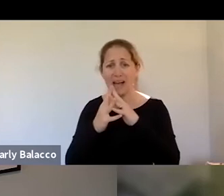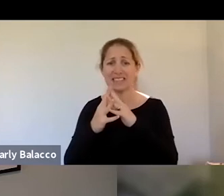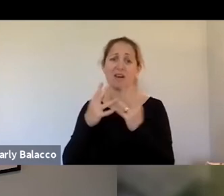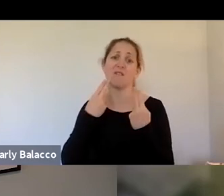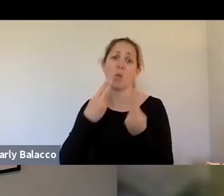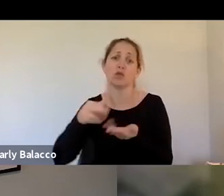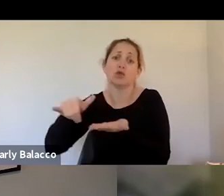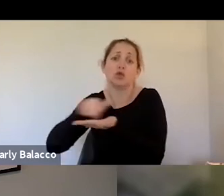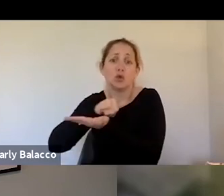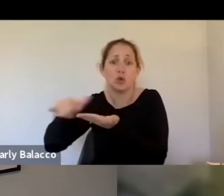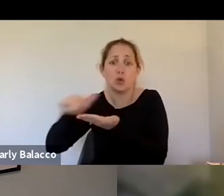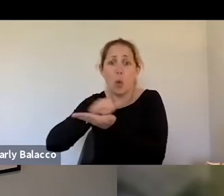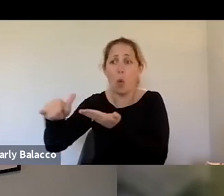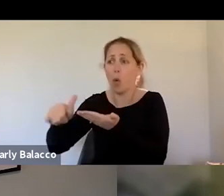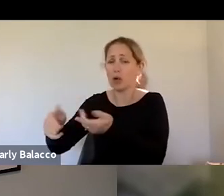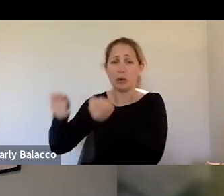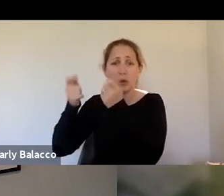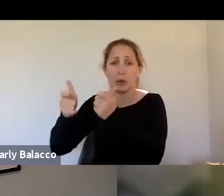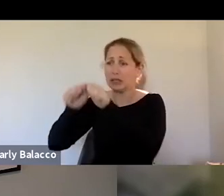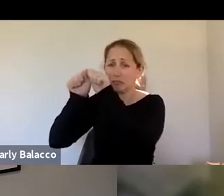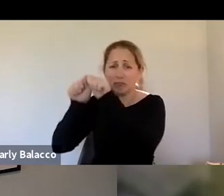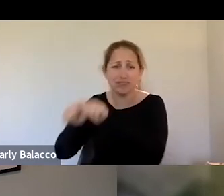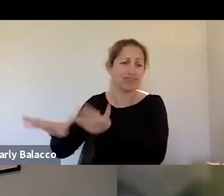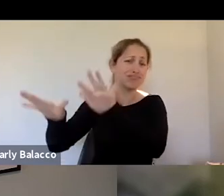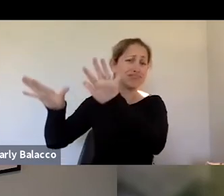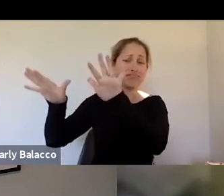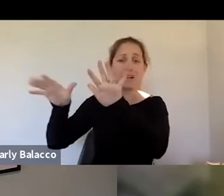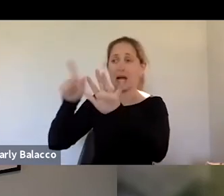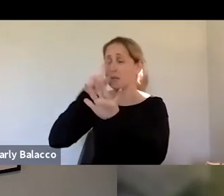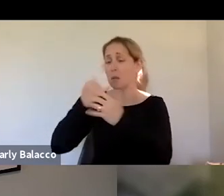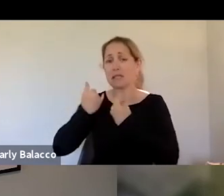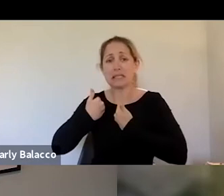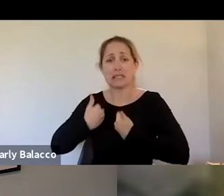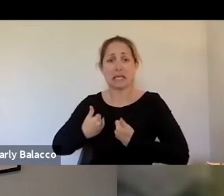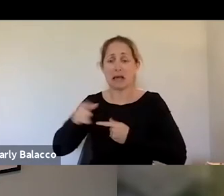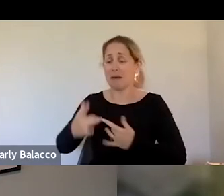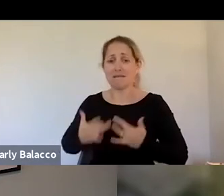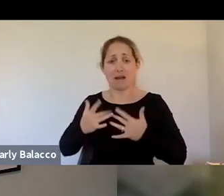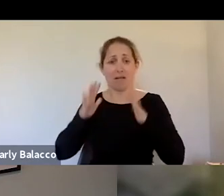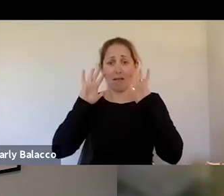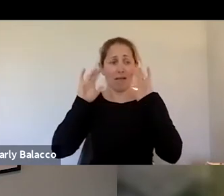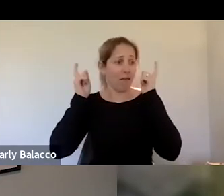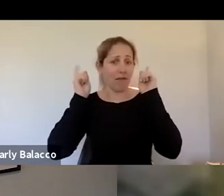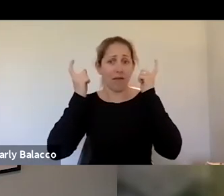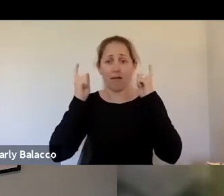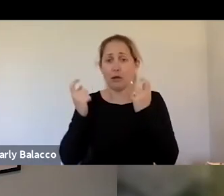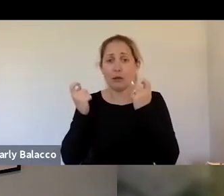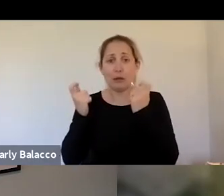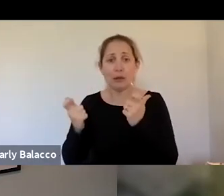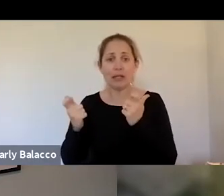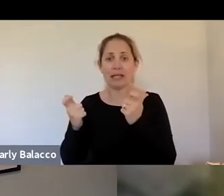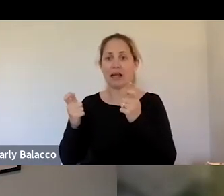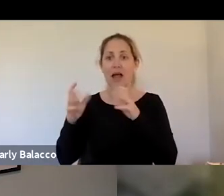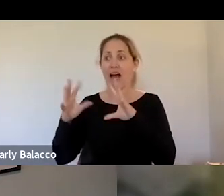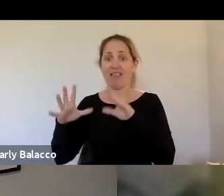hit hard early in the pandemic. And so people there had been traumatized early. And then that shifted